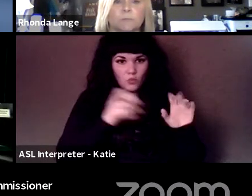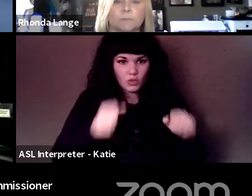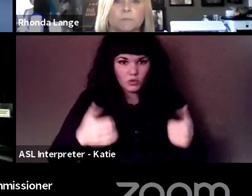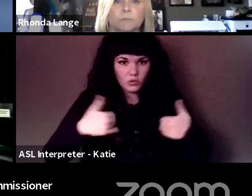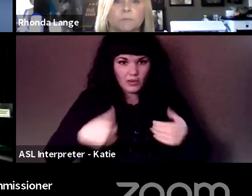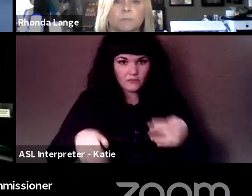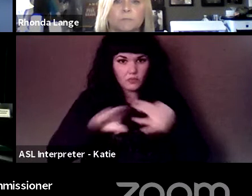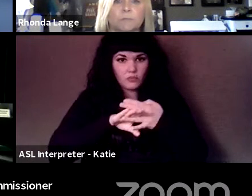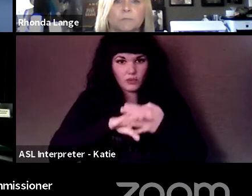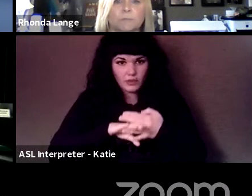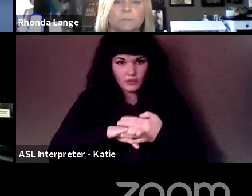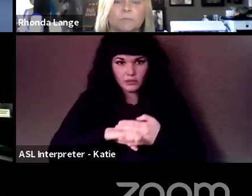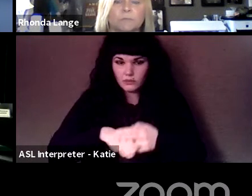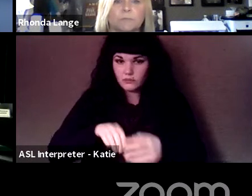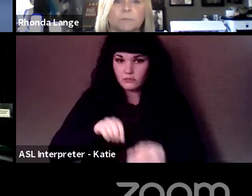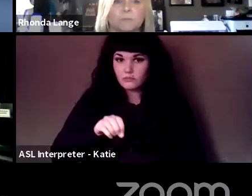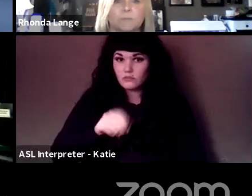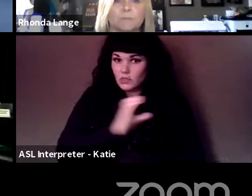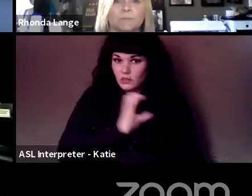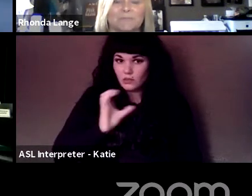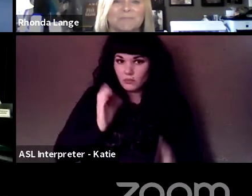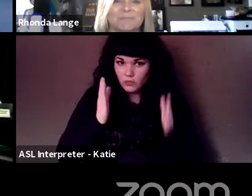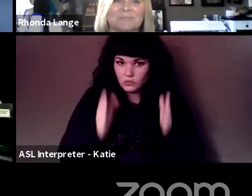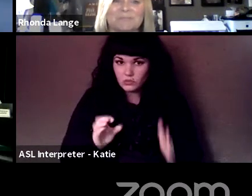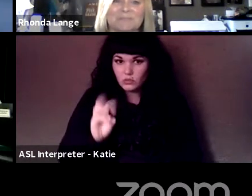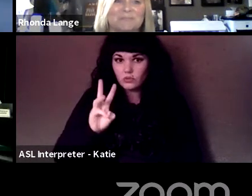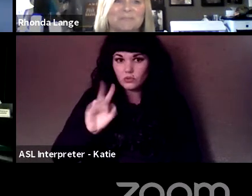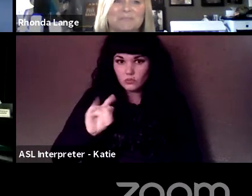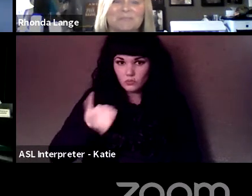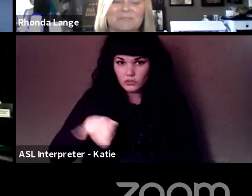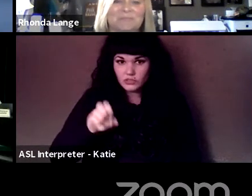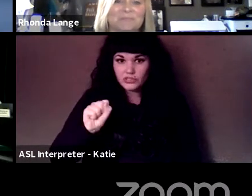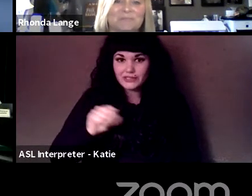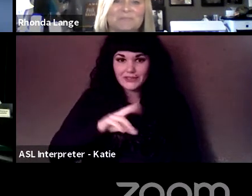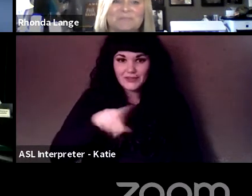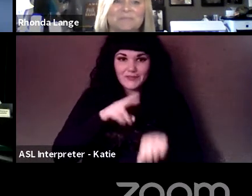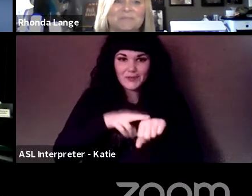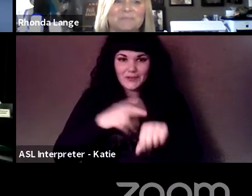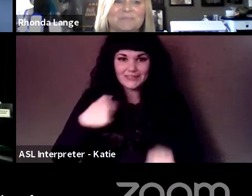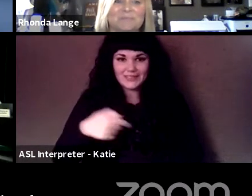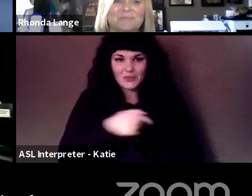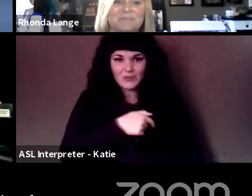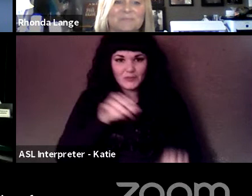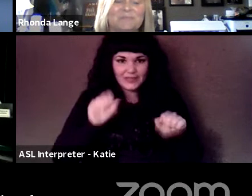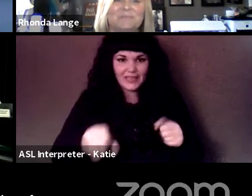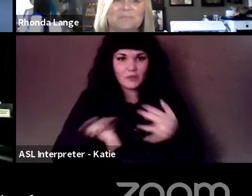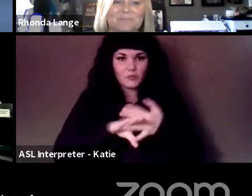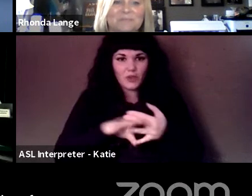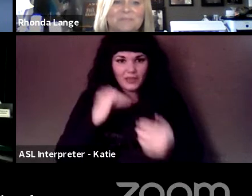Commissioner Witches, of course, we can take a break if you would, if you need a break.